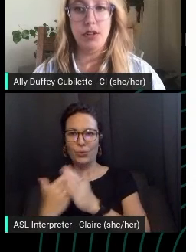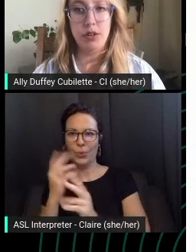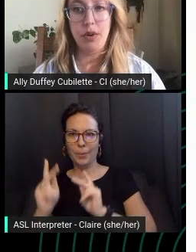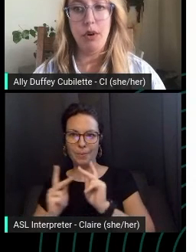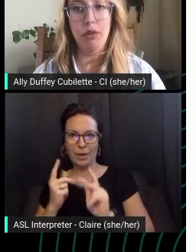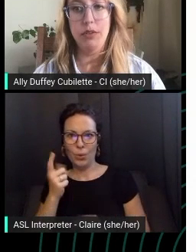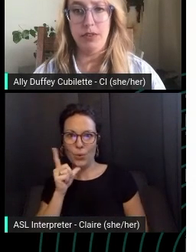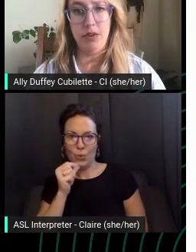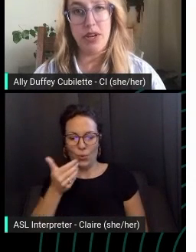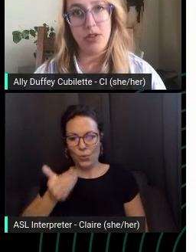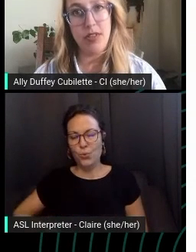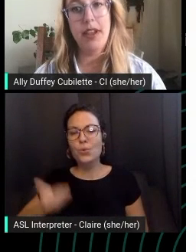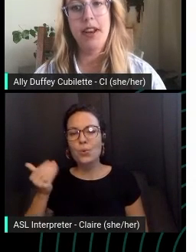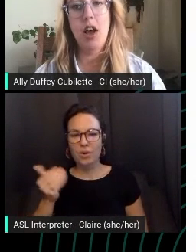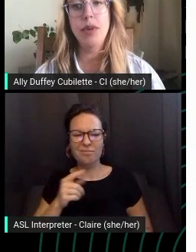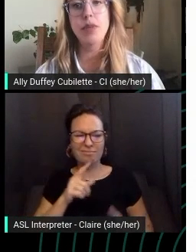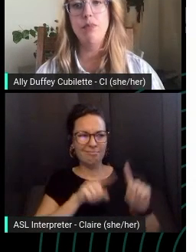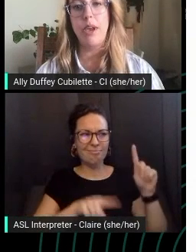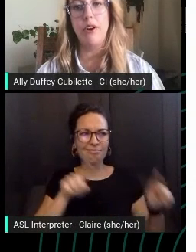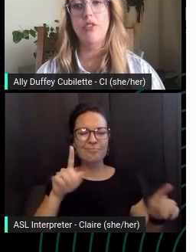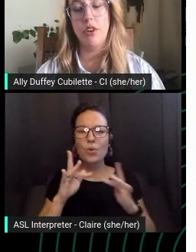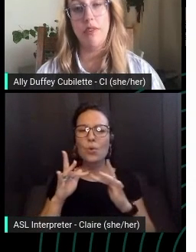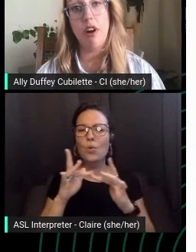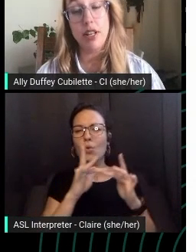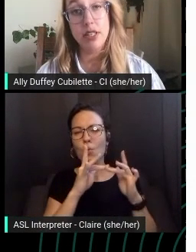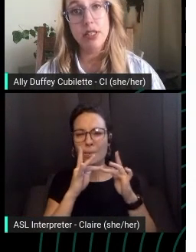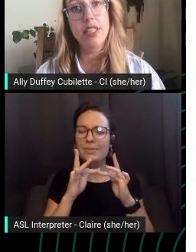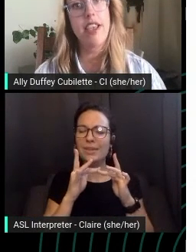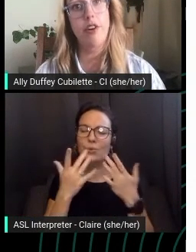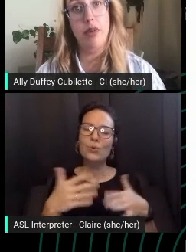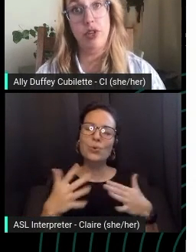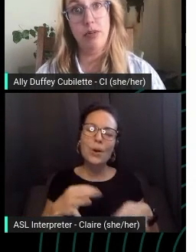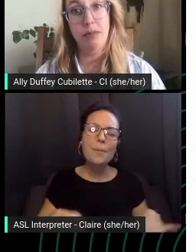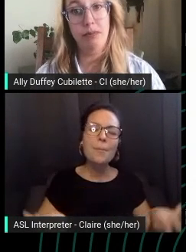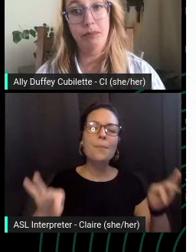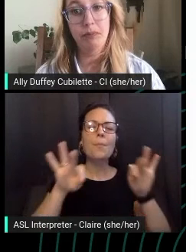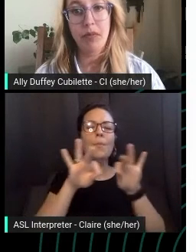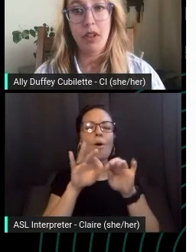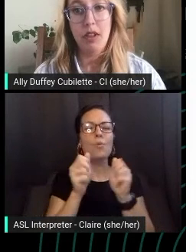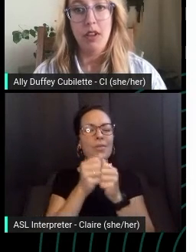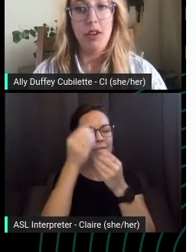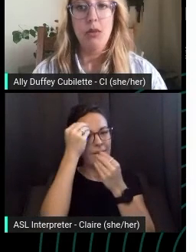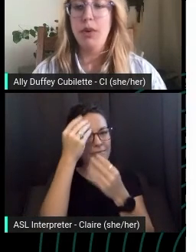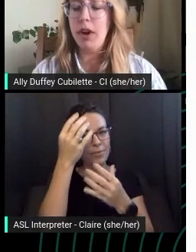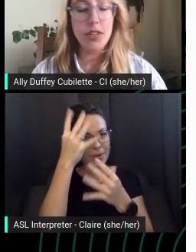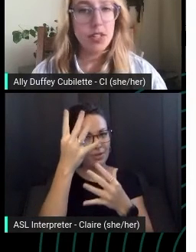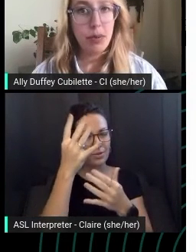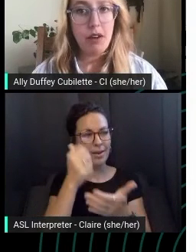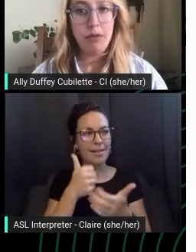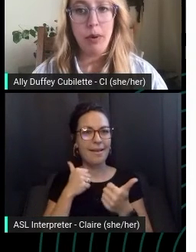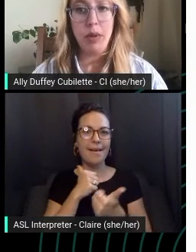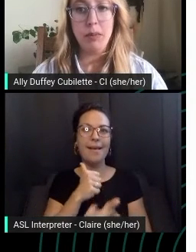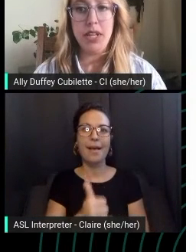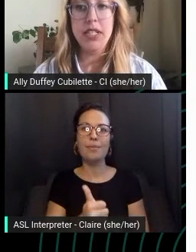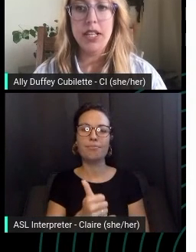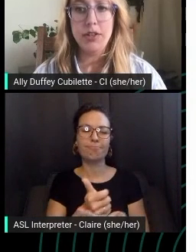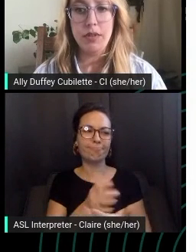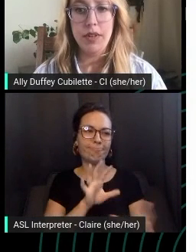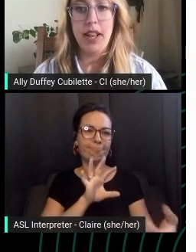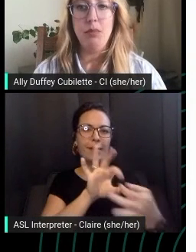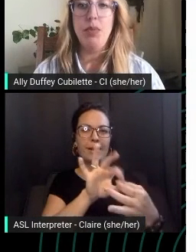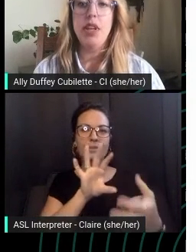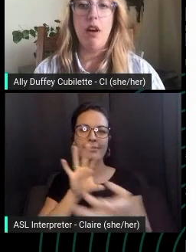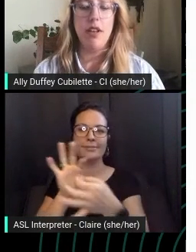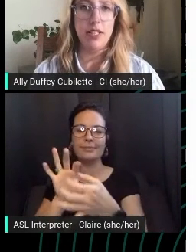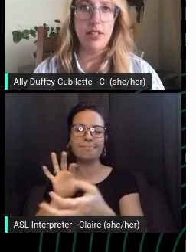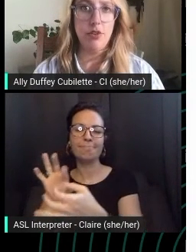really a treasure trove of information that can help us better serve our audiences and our mission. Regardless of platform, being